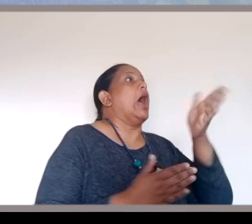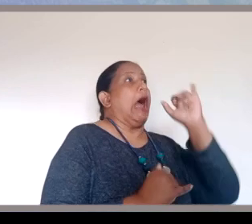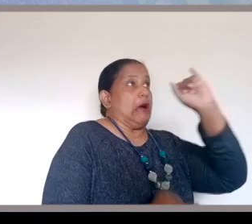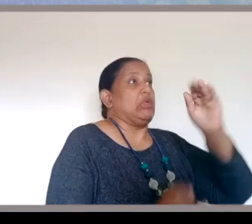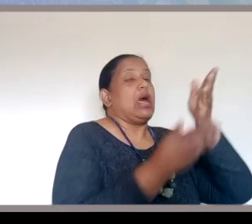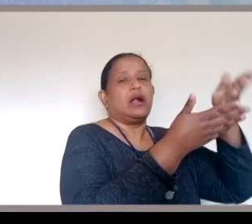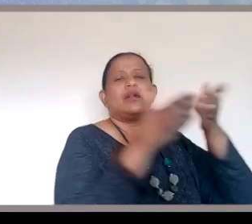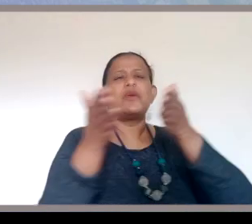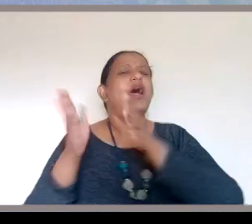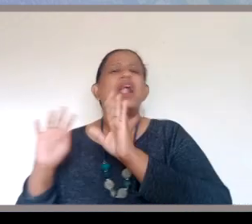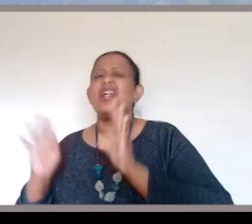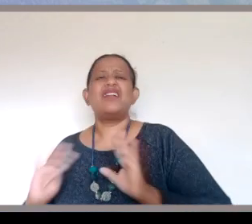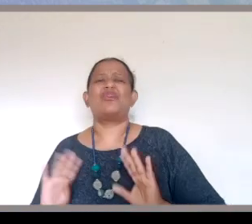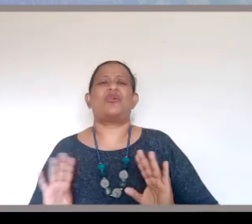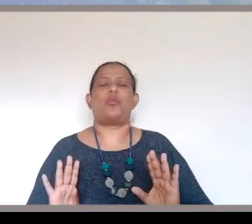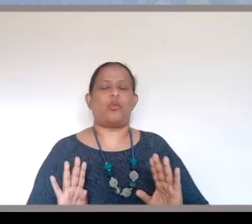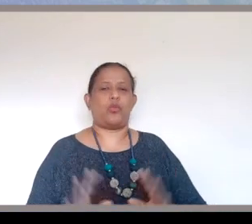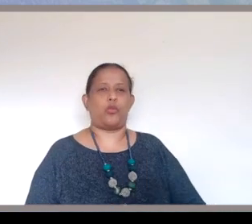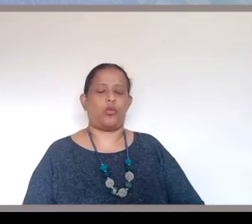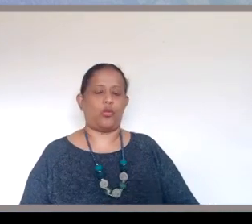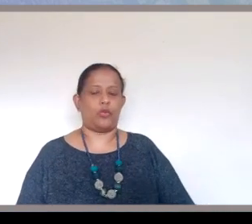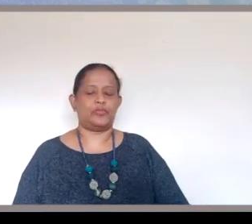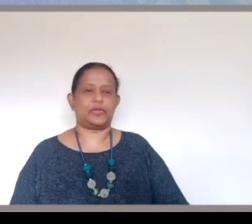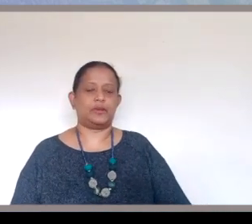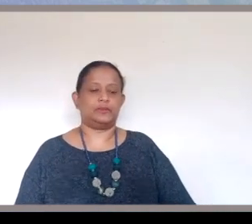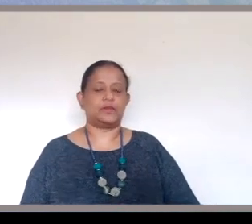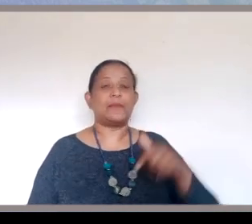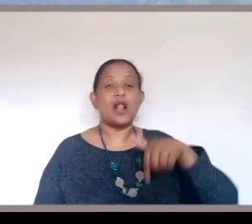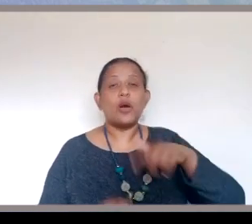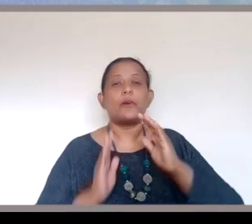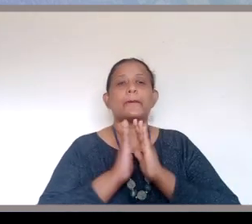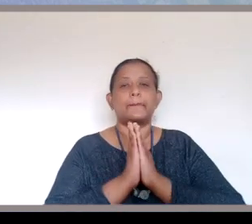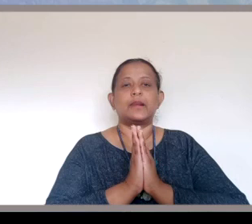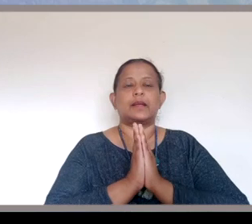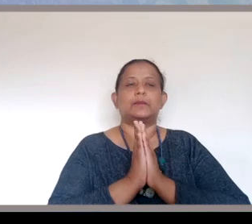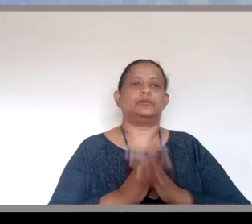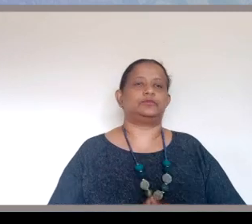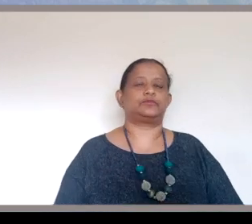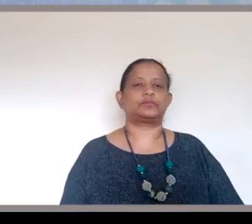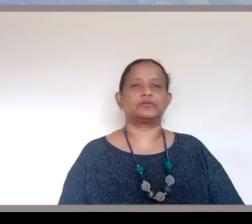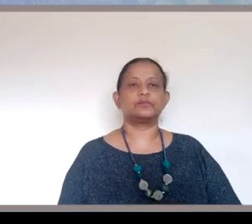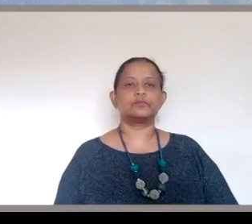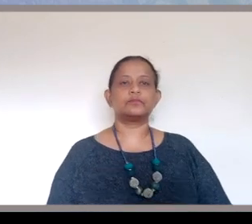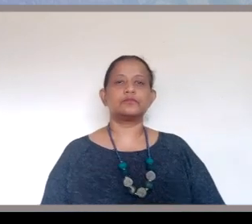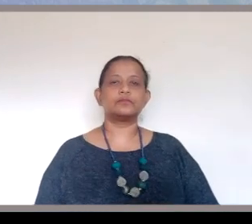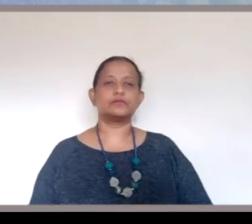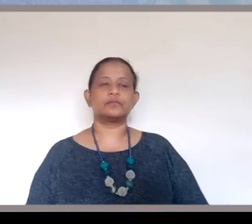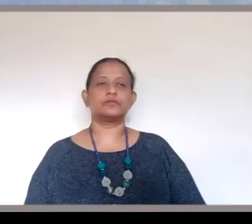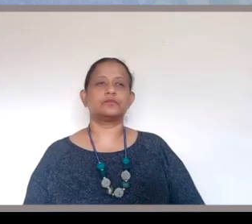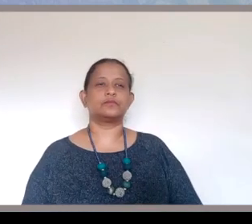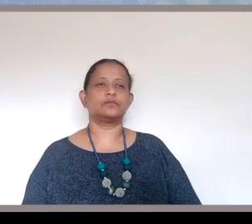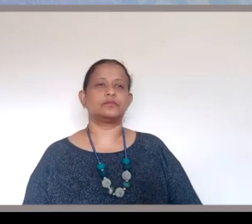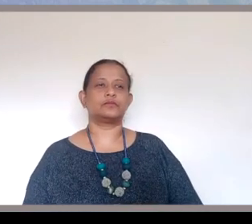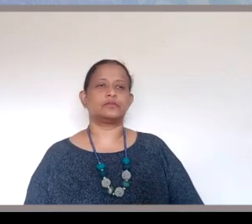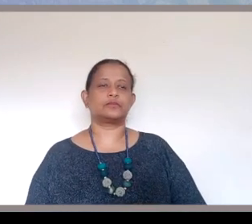bring my brother, I bring my sister, I bring everyone listening today to this message from your word, that Lord, even as temptation